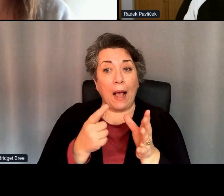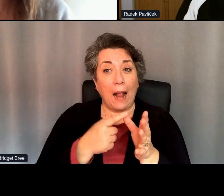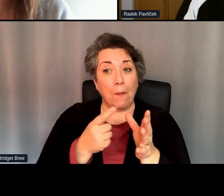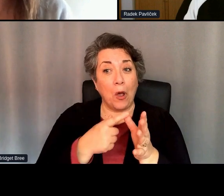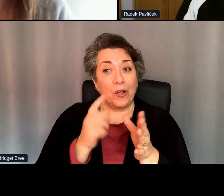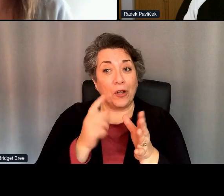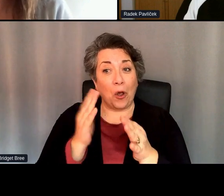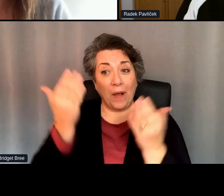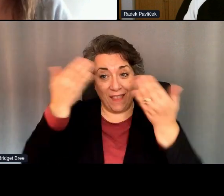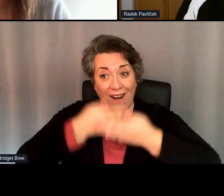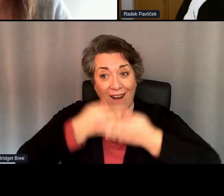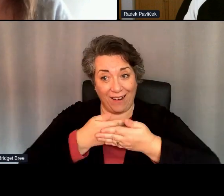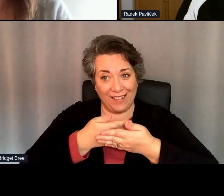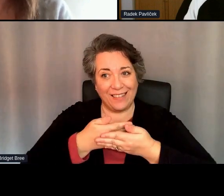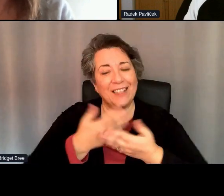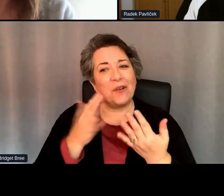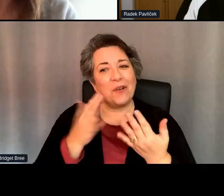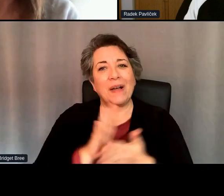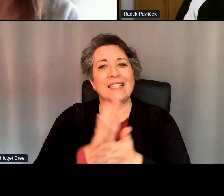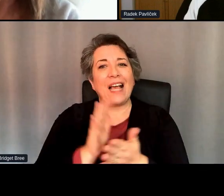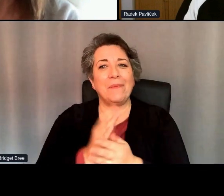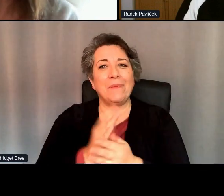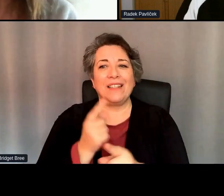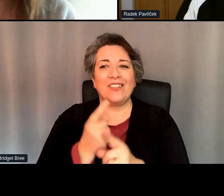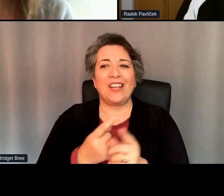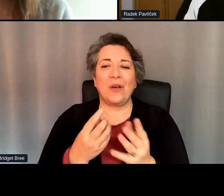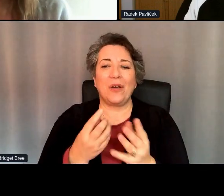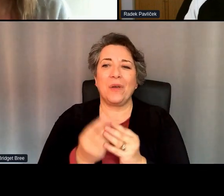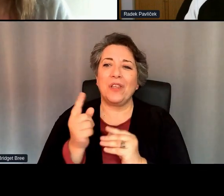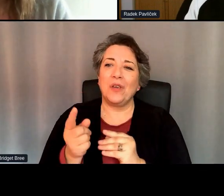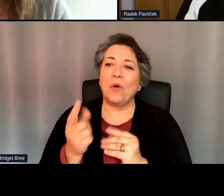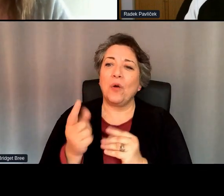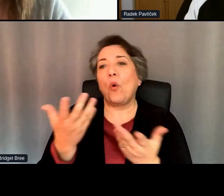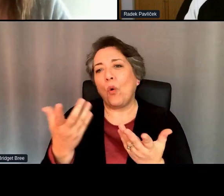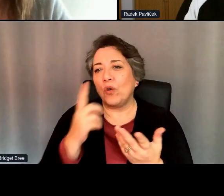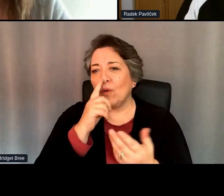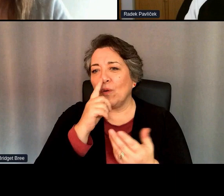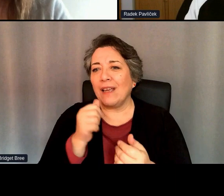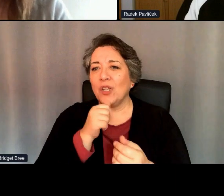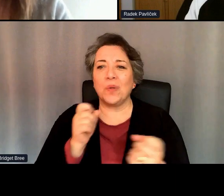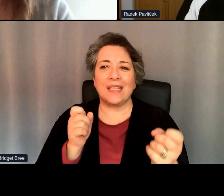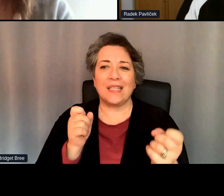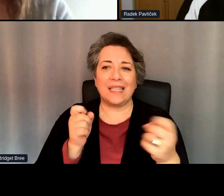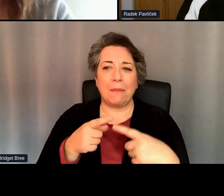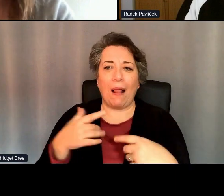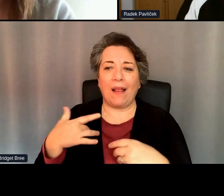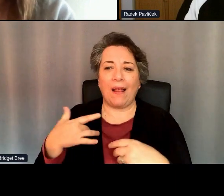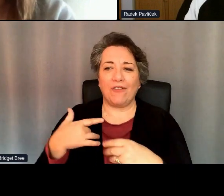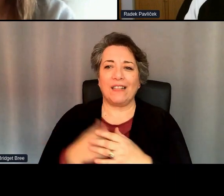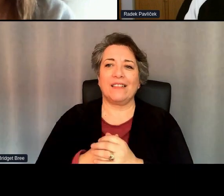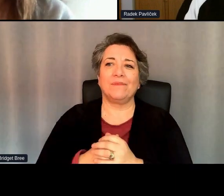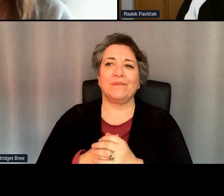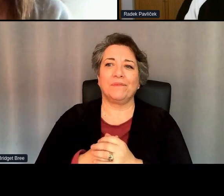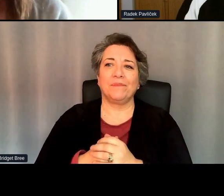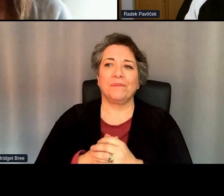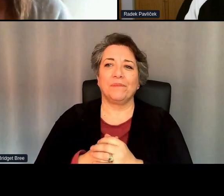sure he's happy to chat with you. Or you can also share your email address in the chat, I think. So we get that again. You showed it, but we can.